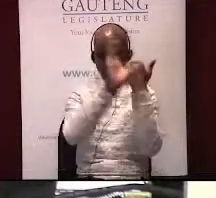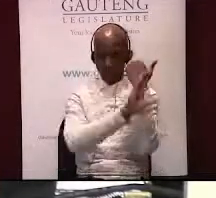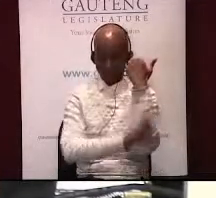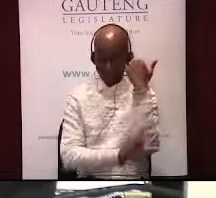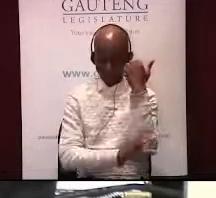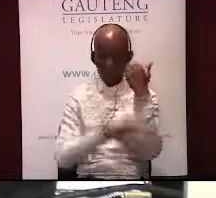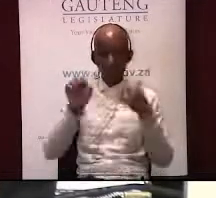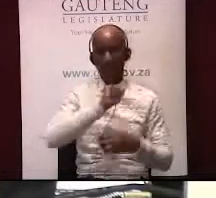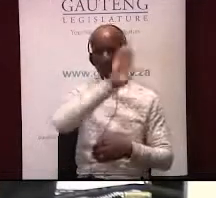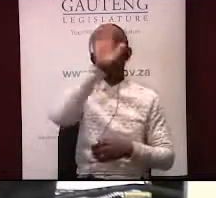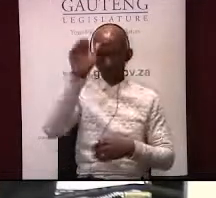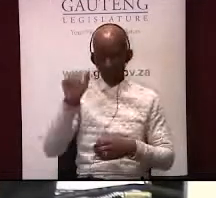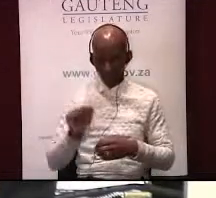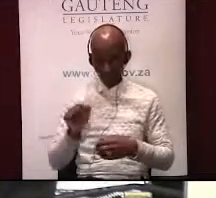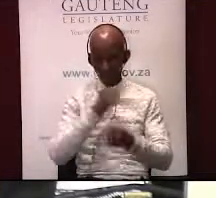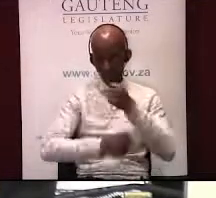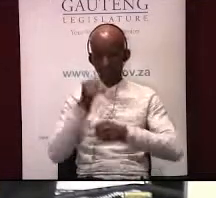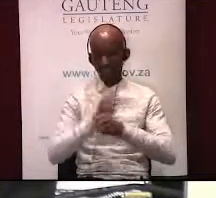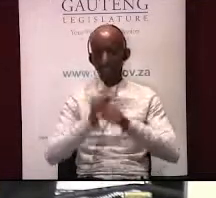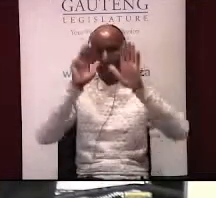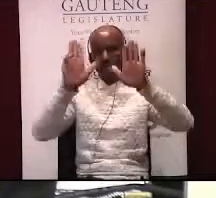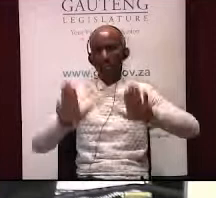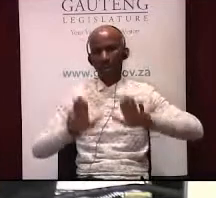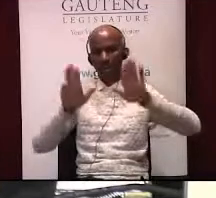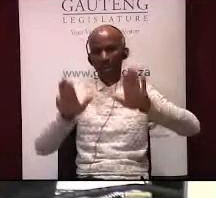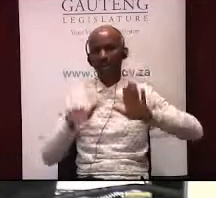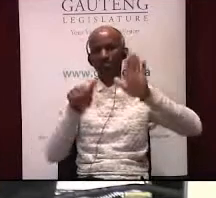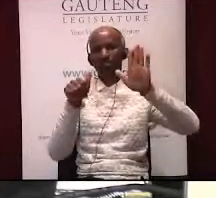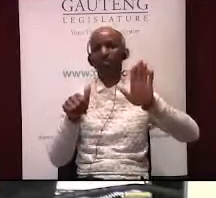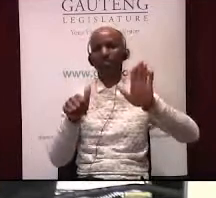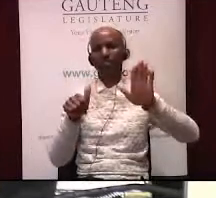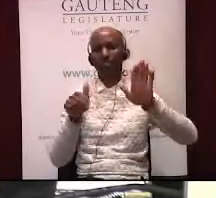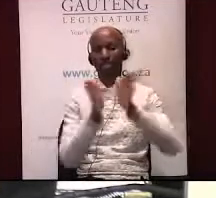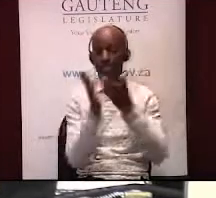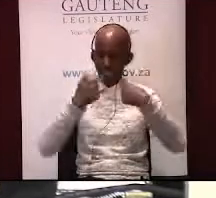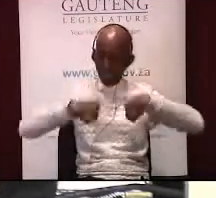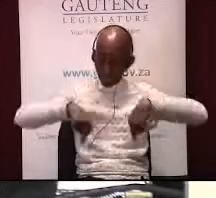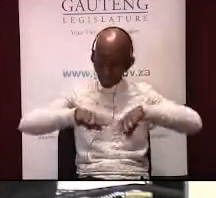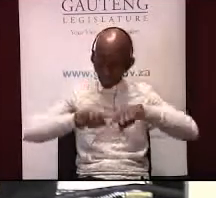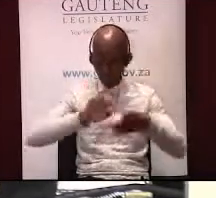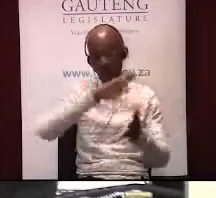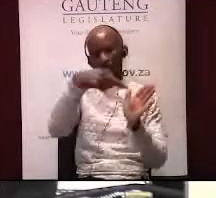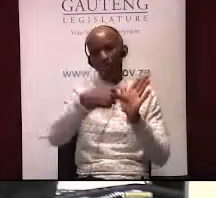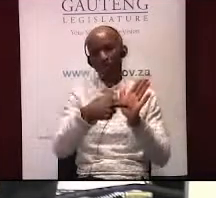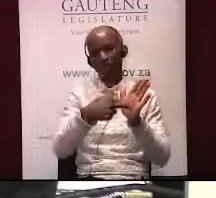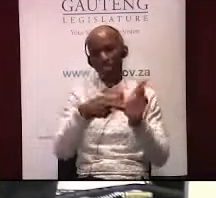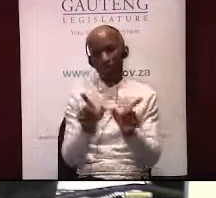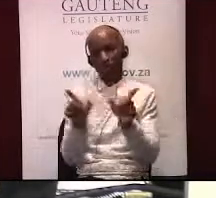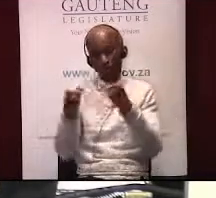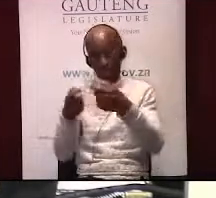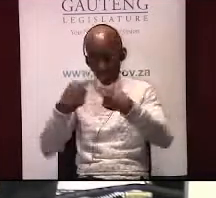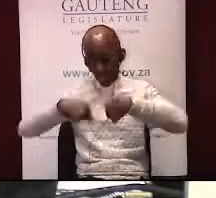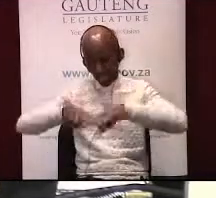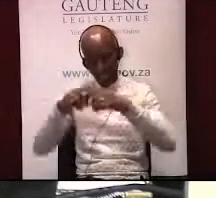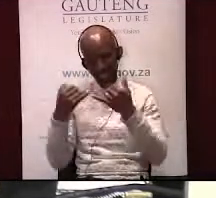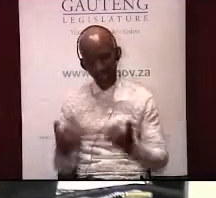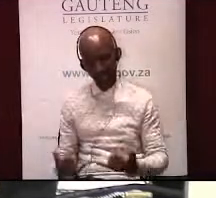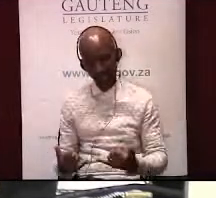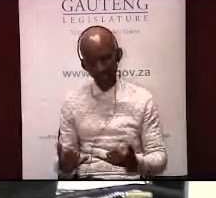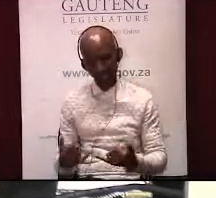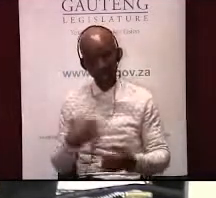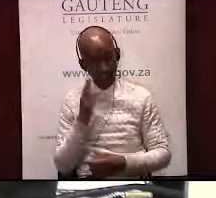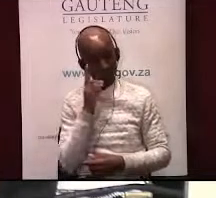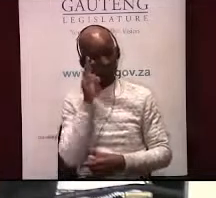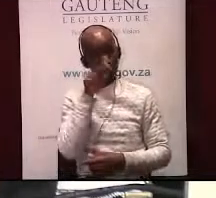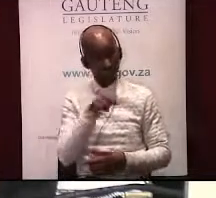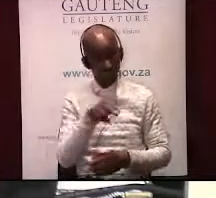Republic of South Africa of 1996. And our role as the committee is to